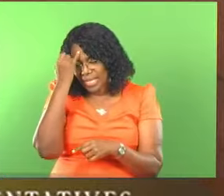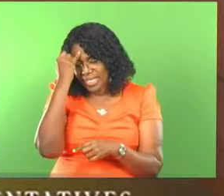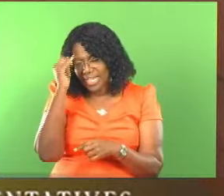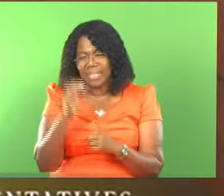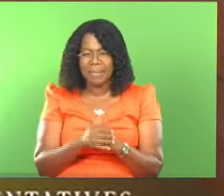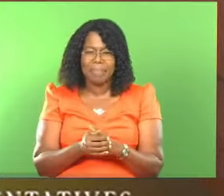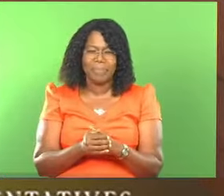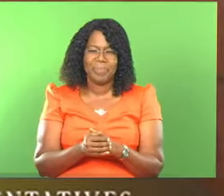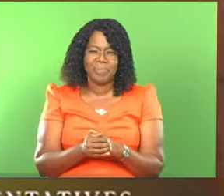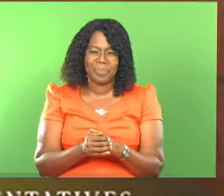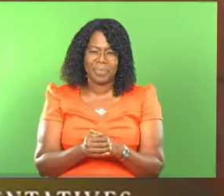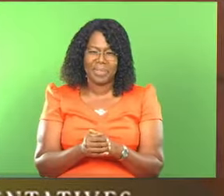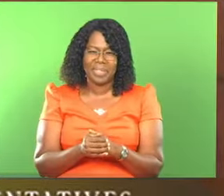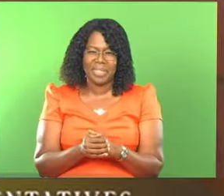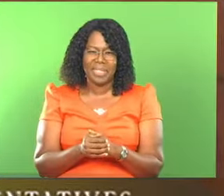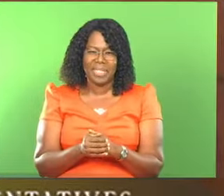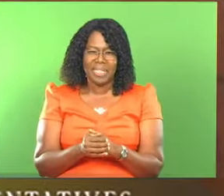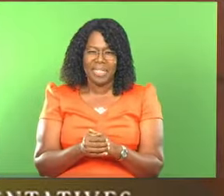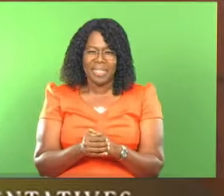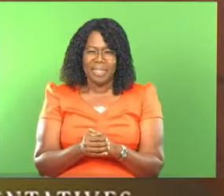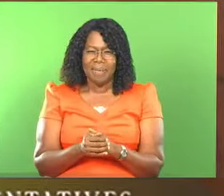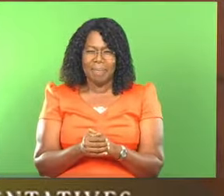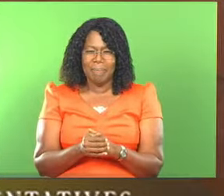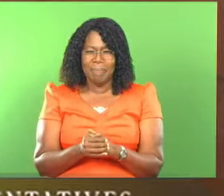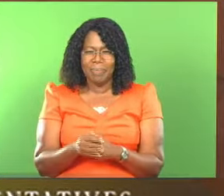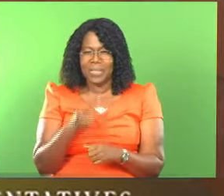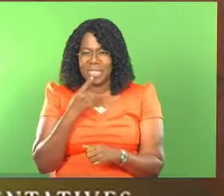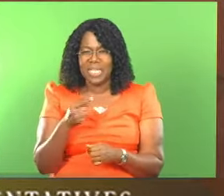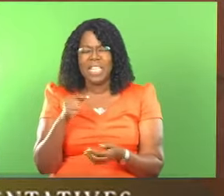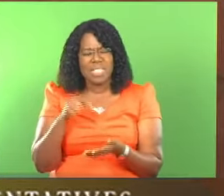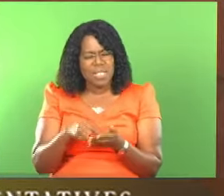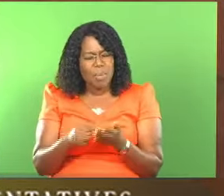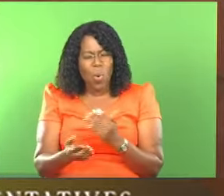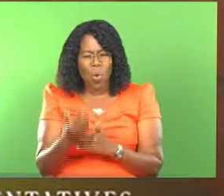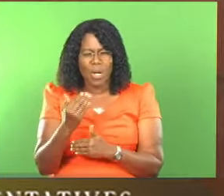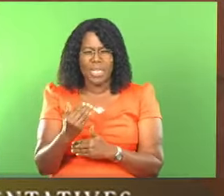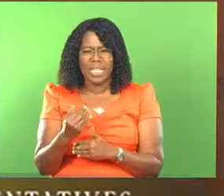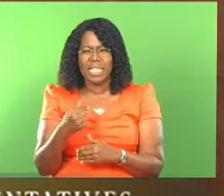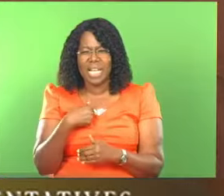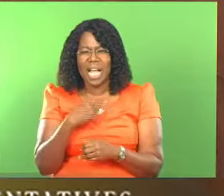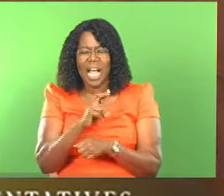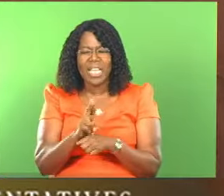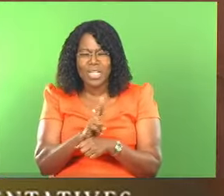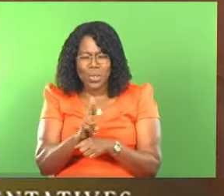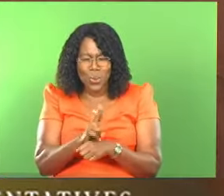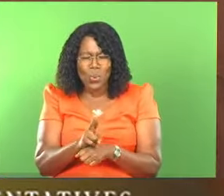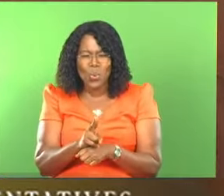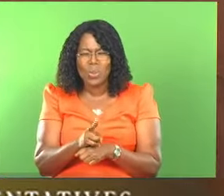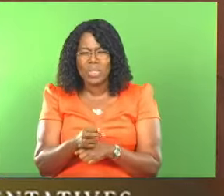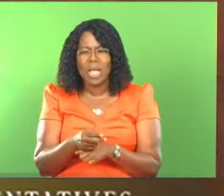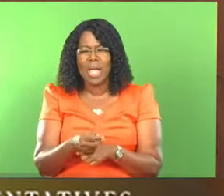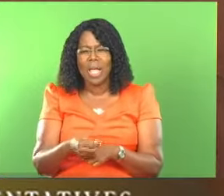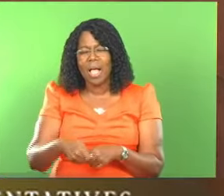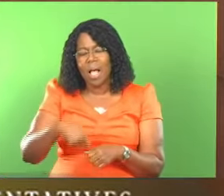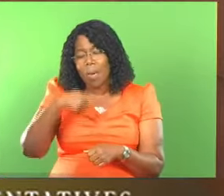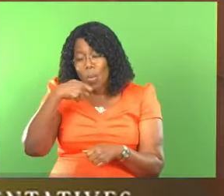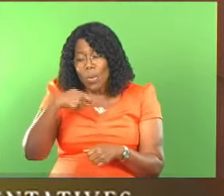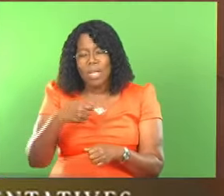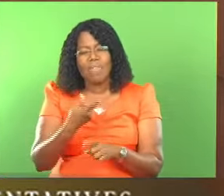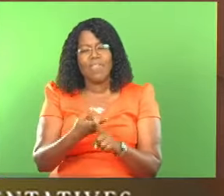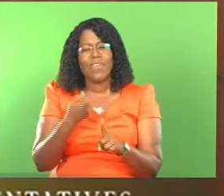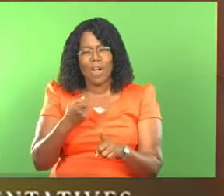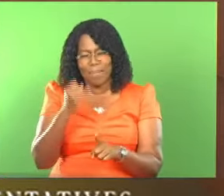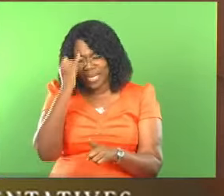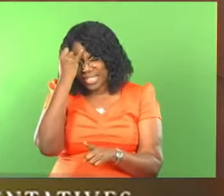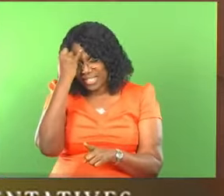may be personal a minute, just this morning I had a course to use CIPLA, imported from India. So we